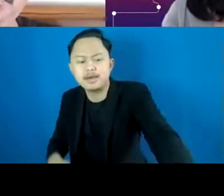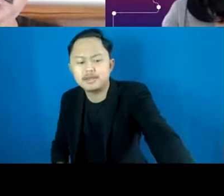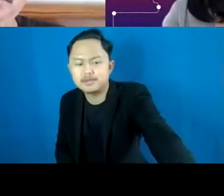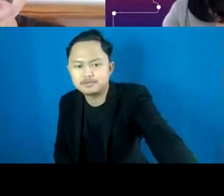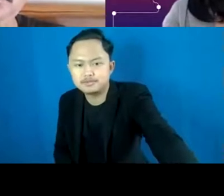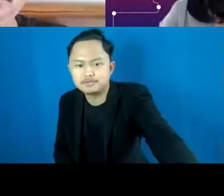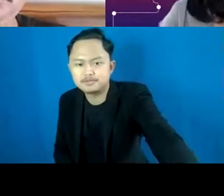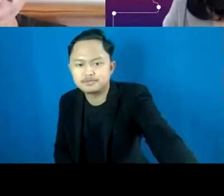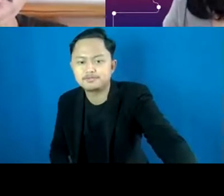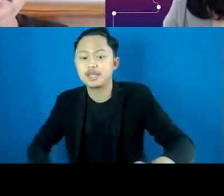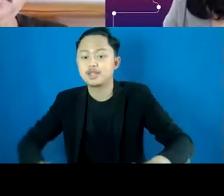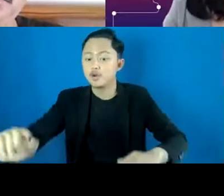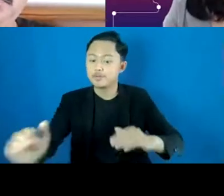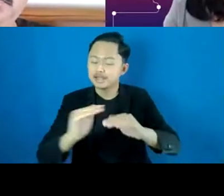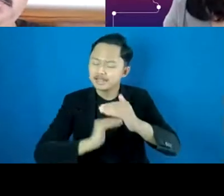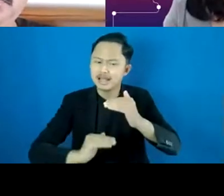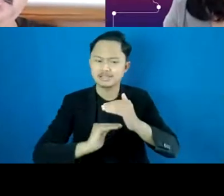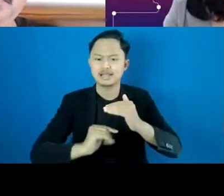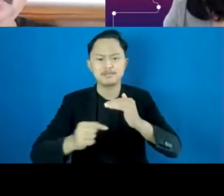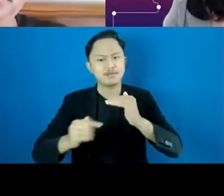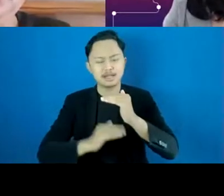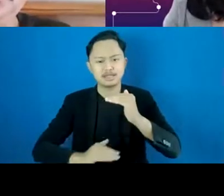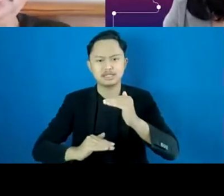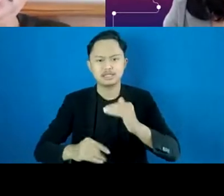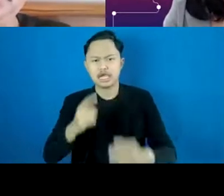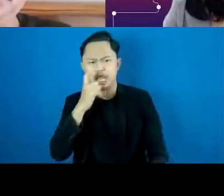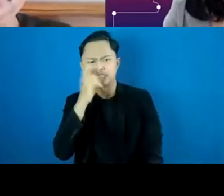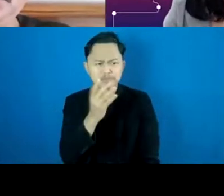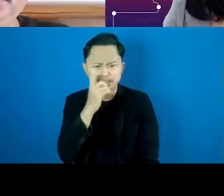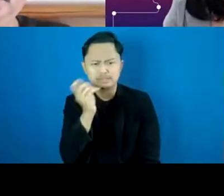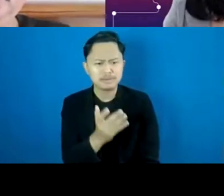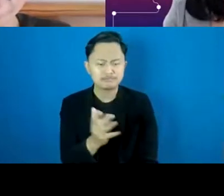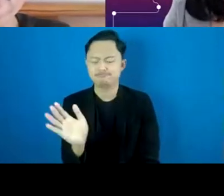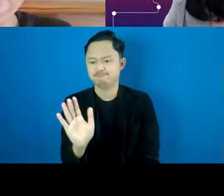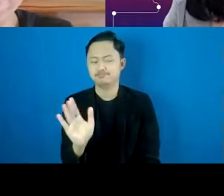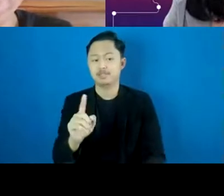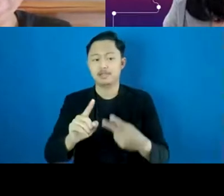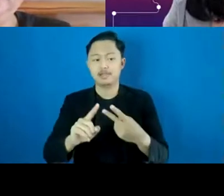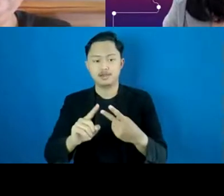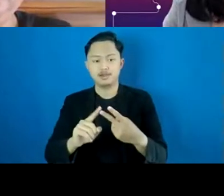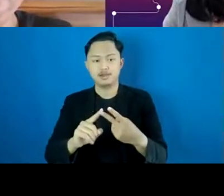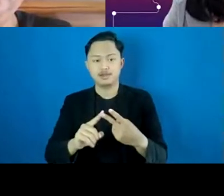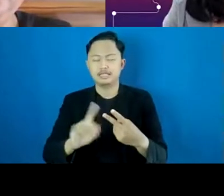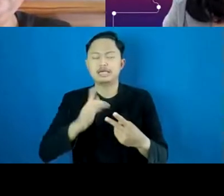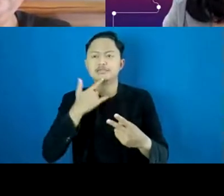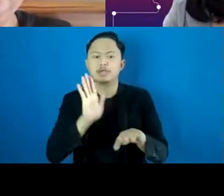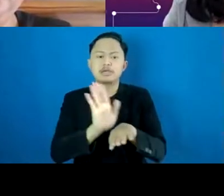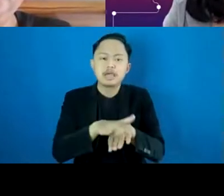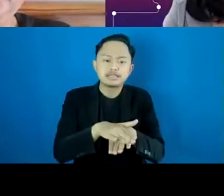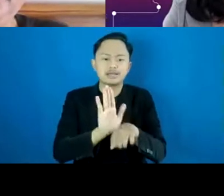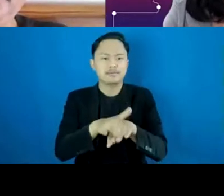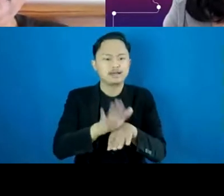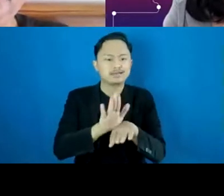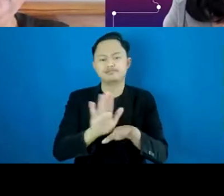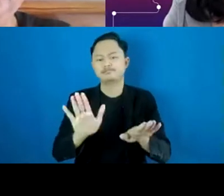question, right? Basic requirement, not to over accelerate the bus. And the second basic theory is that whenever there